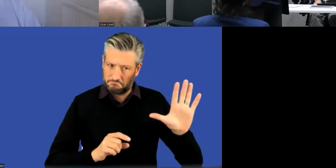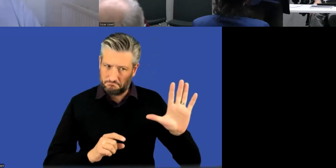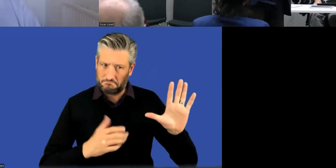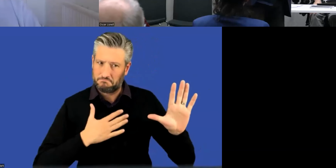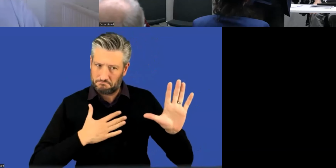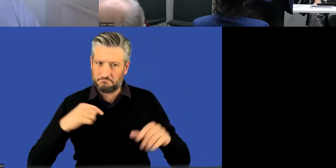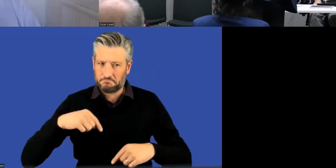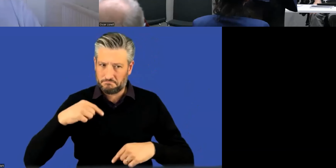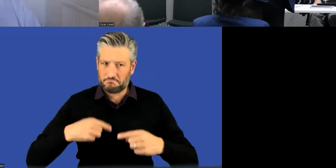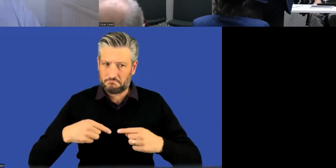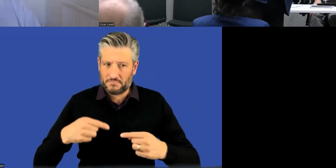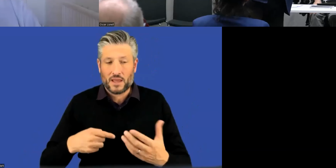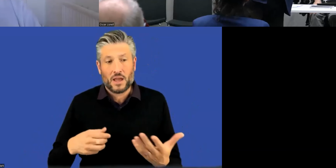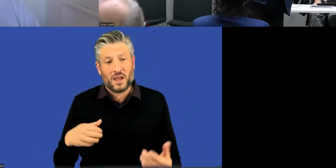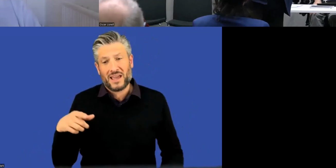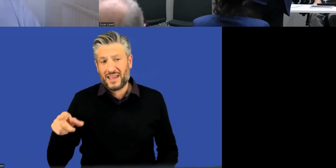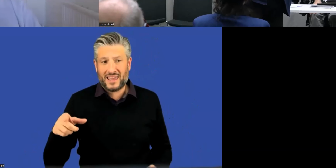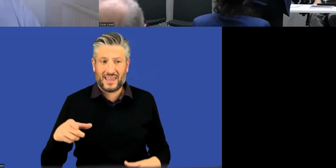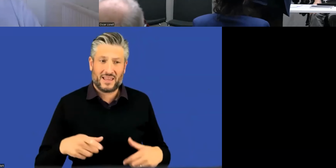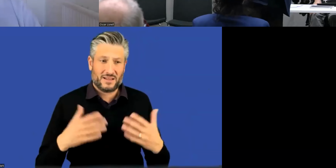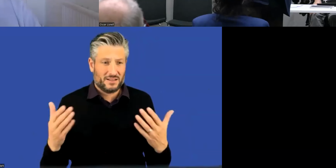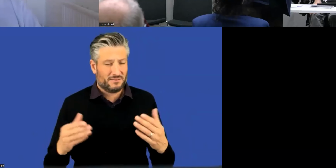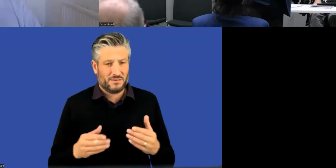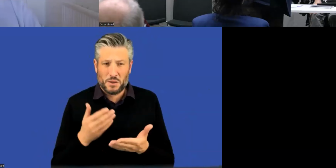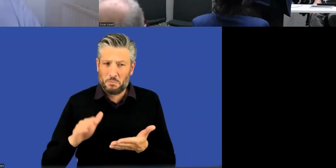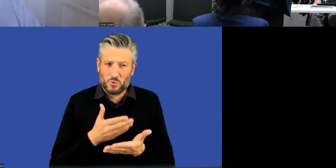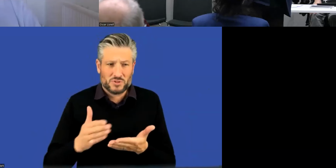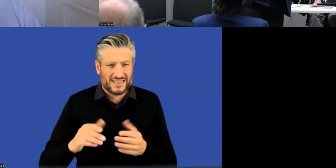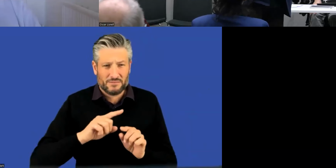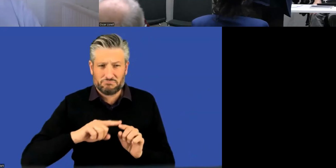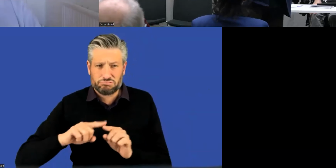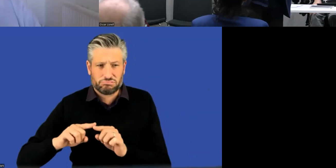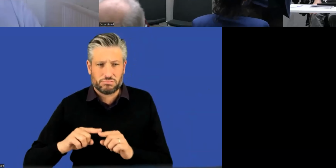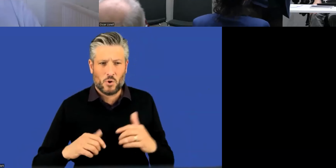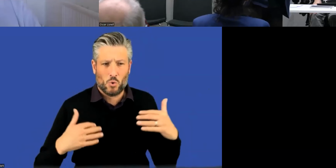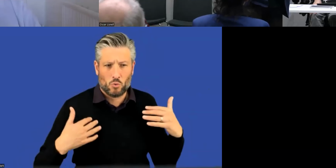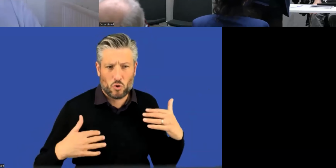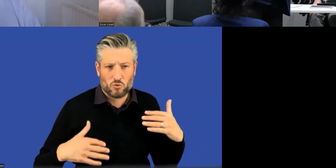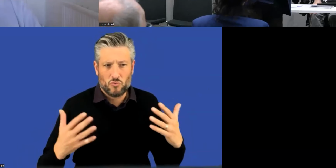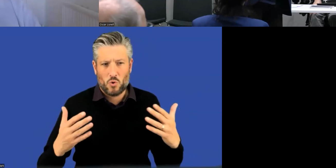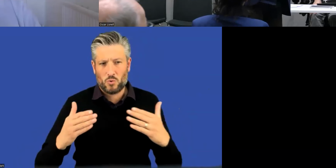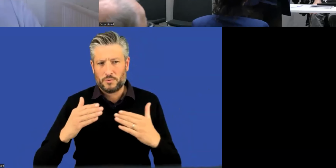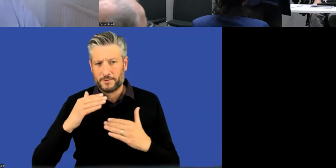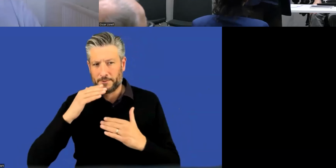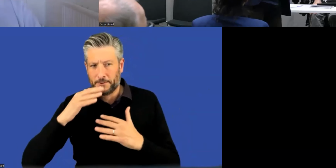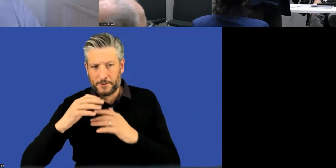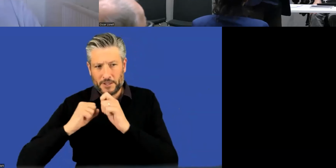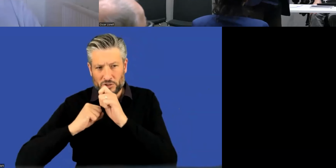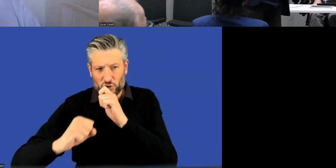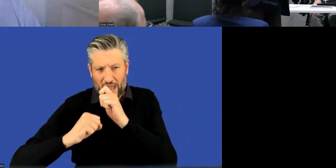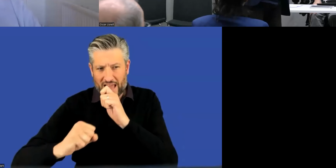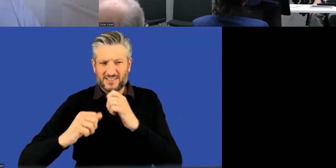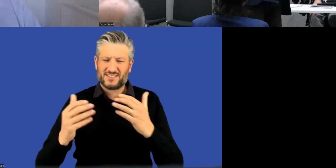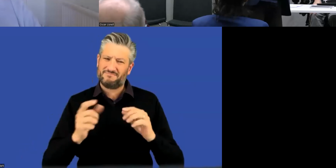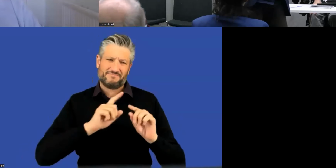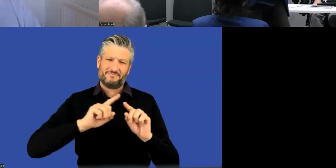Now, yes, musicians cross over, we all do, but not like that. It's as if in Clarence's